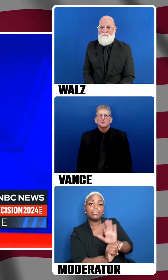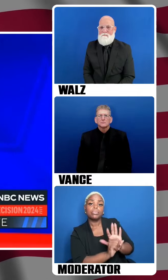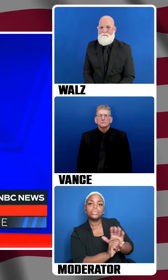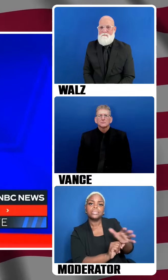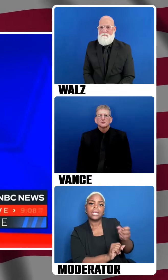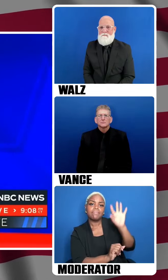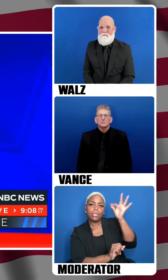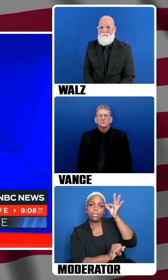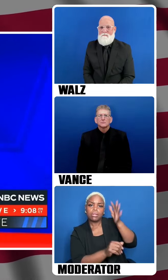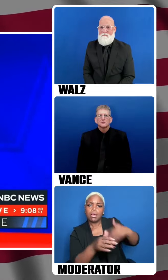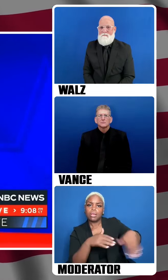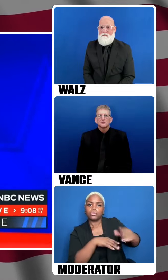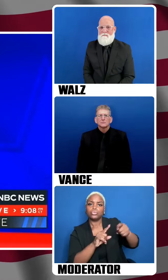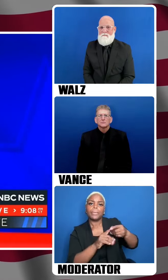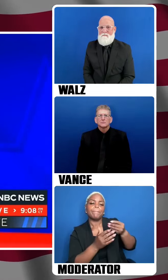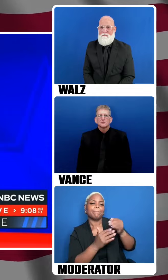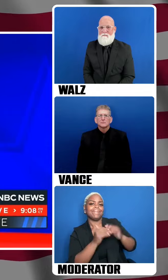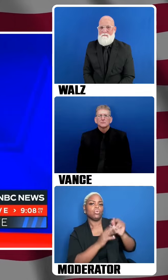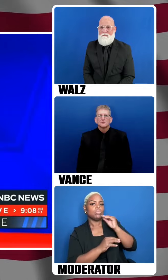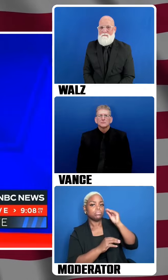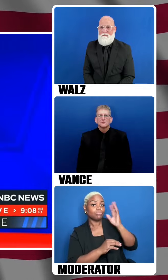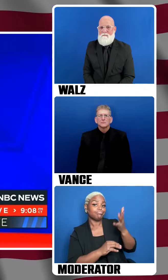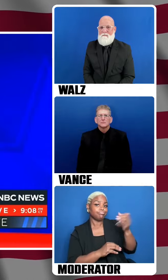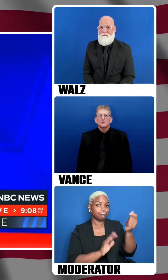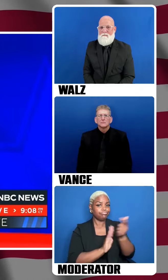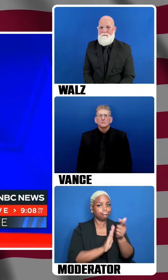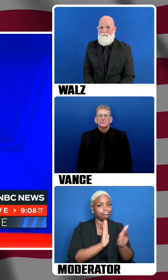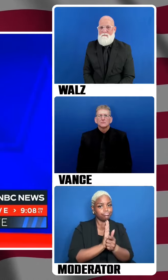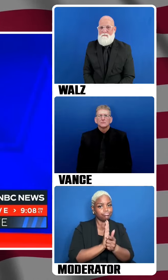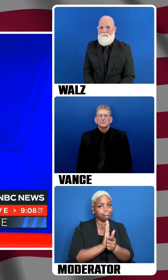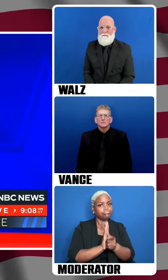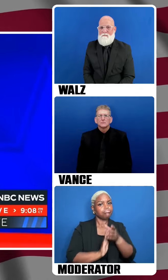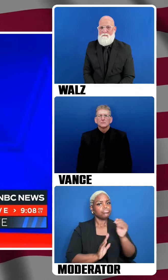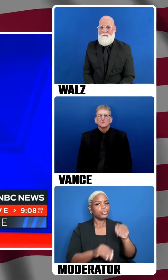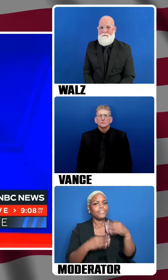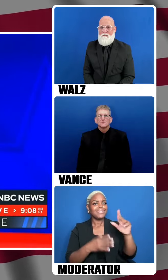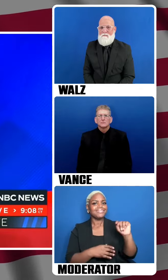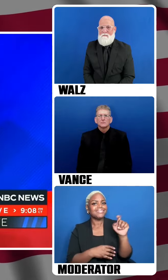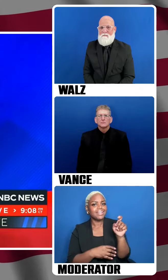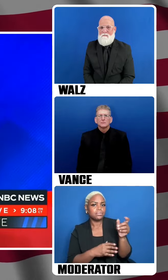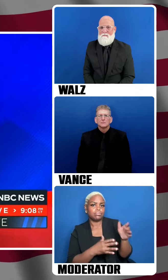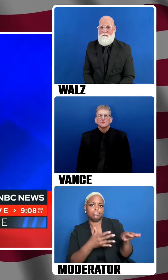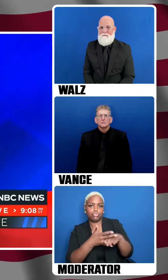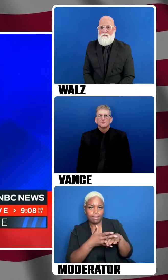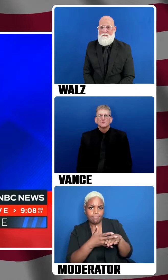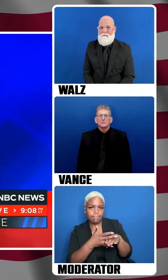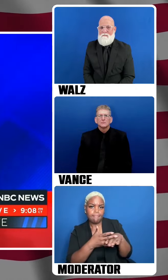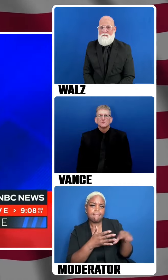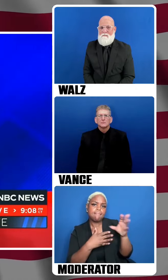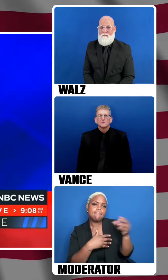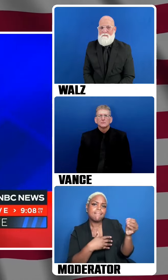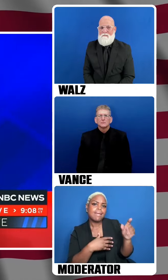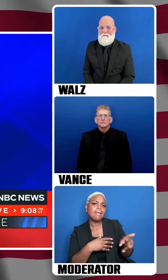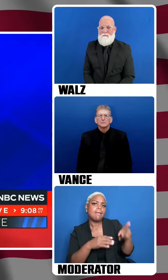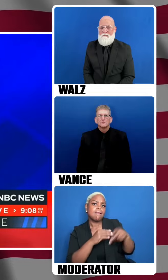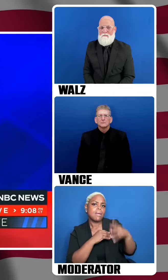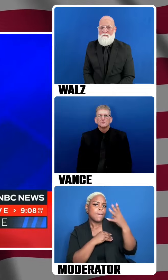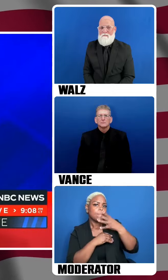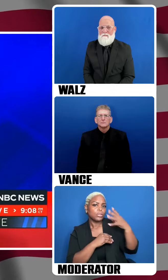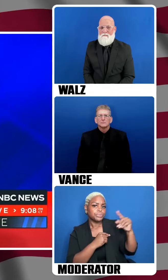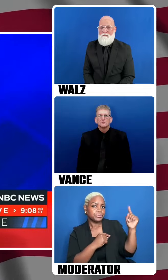provide tax breaks, and cut back on immigration, which you say pushes up prices. Where are you going to build all the